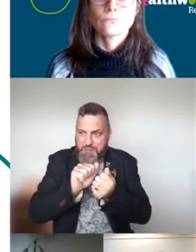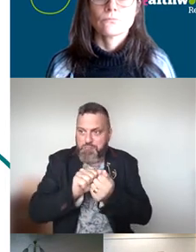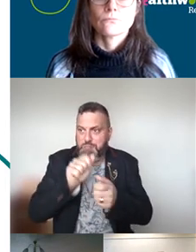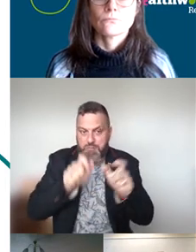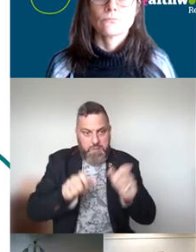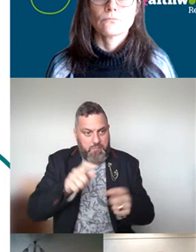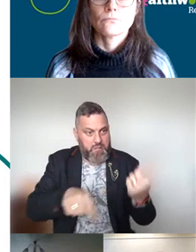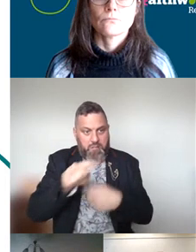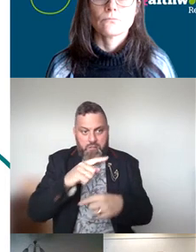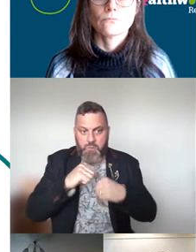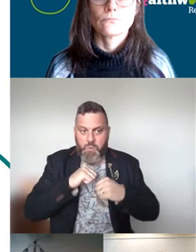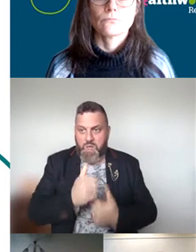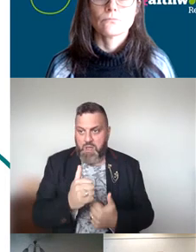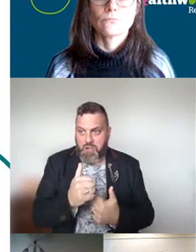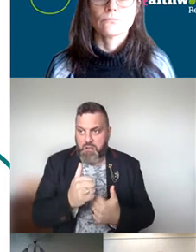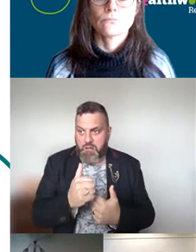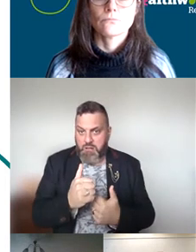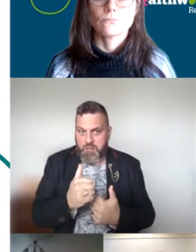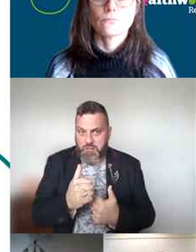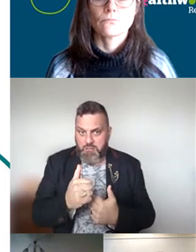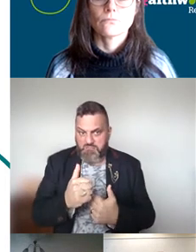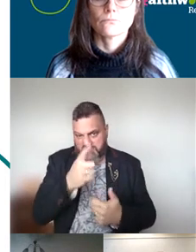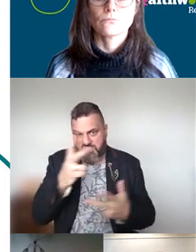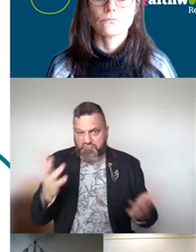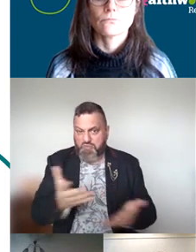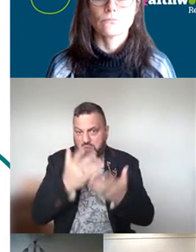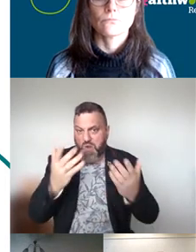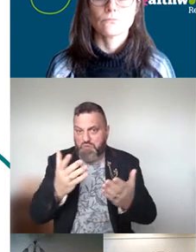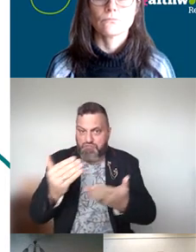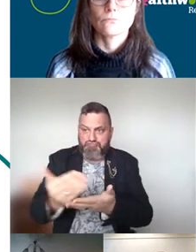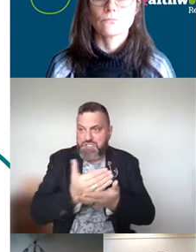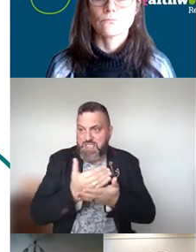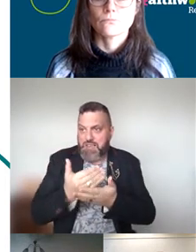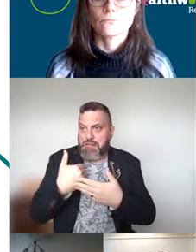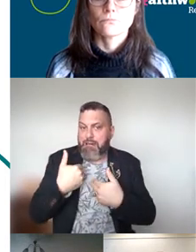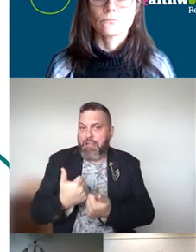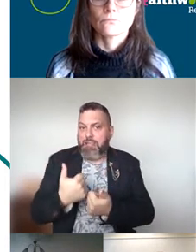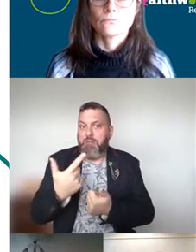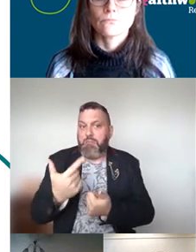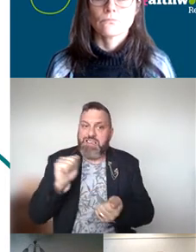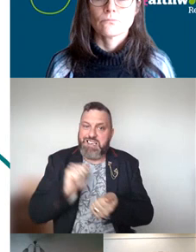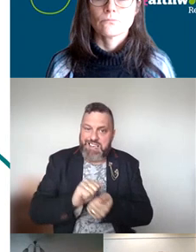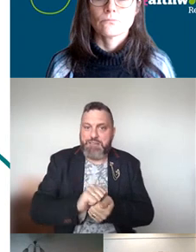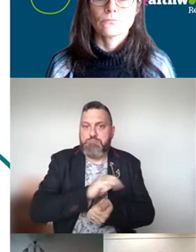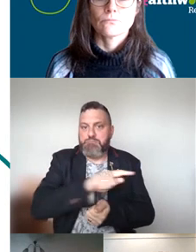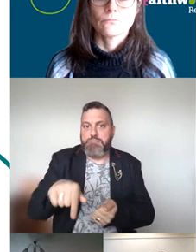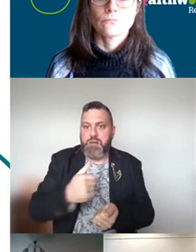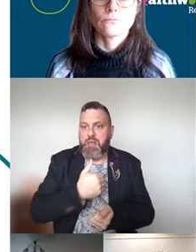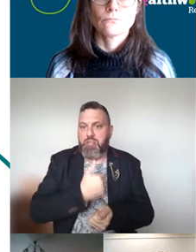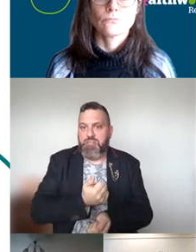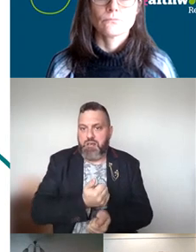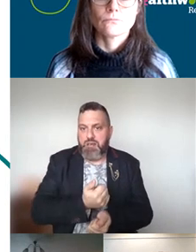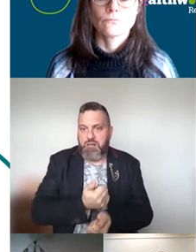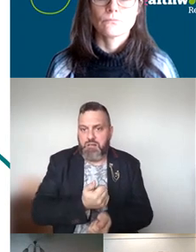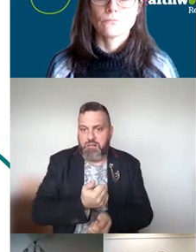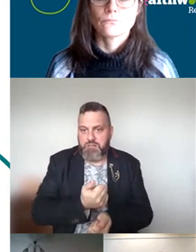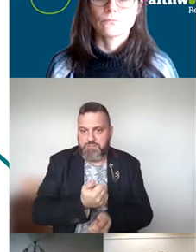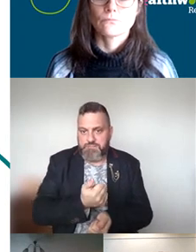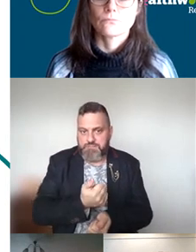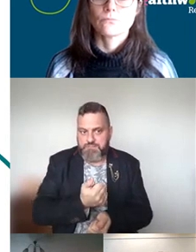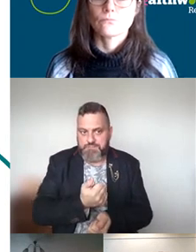healthy. So we've called that promoting and protecting health, but essentially it's trying to keep people healthy. We know that as